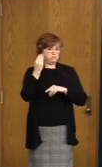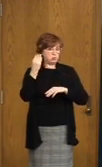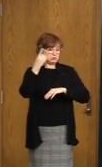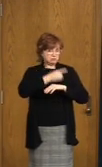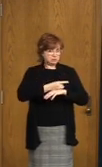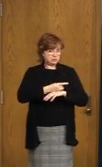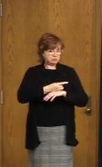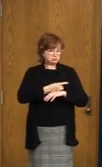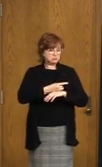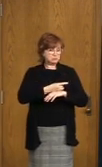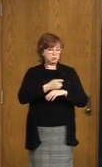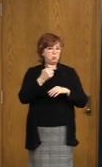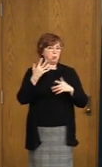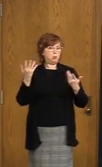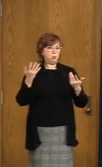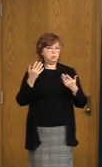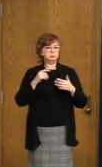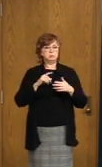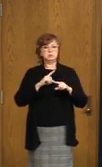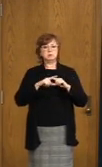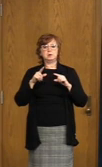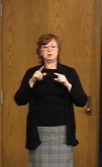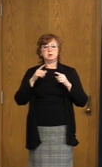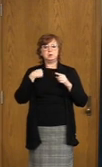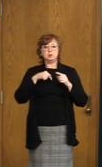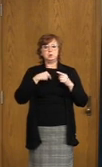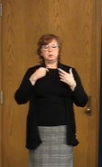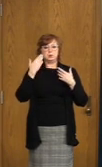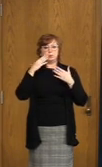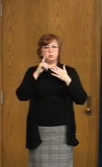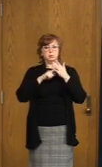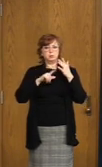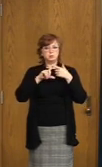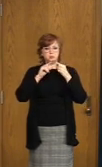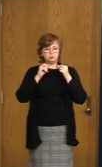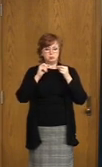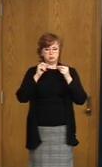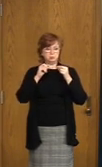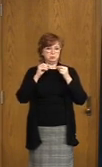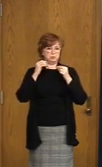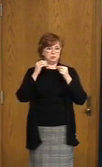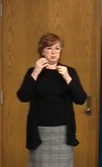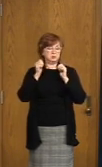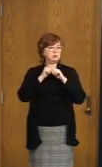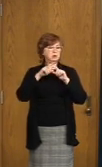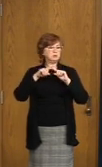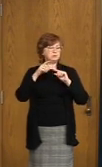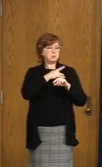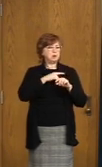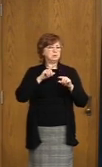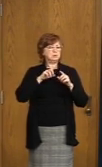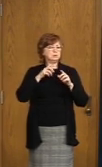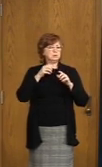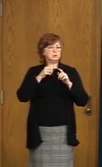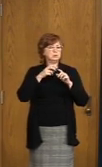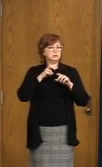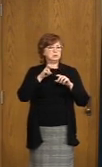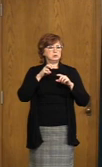You require tests to come home, maybe other restrictions that we put in place. But having said that, I